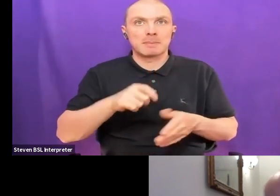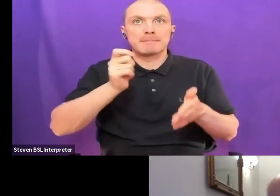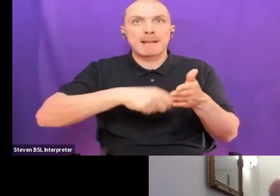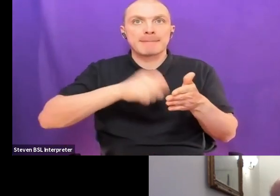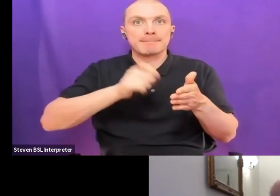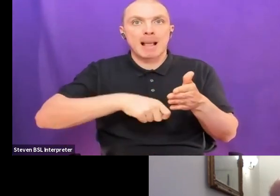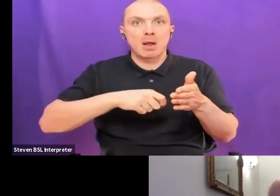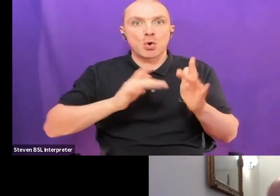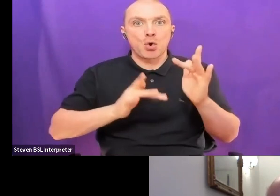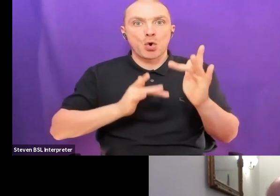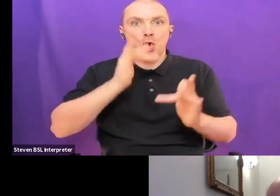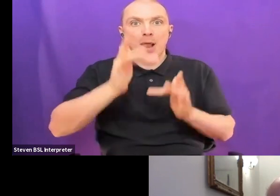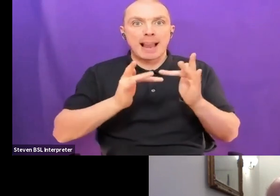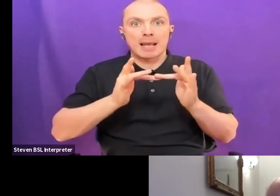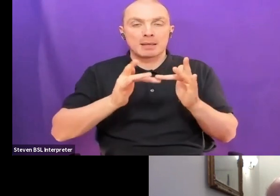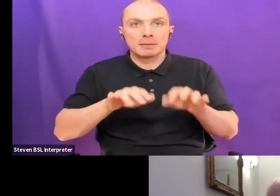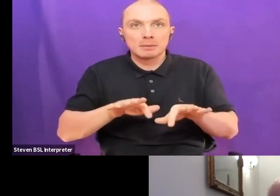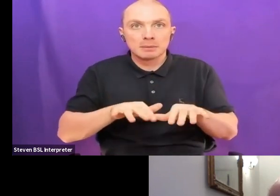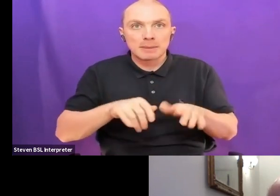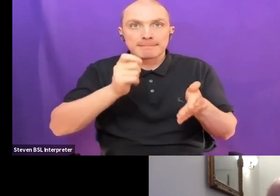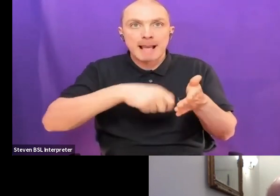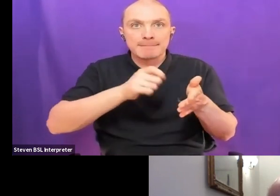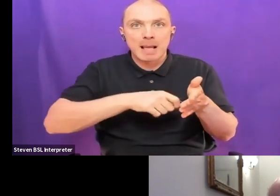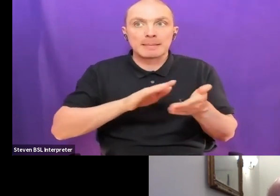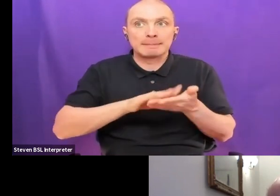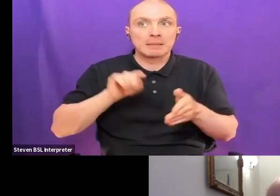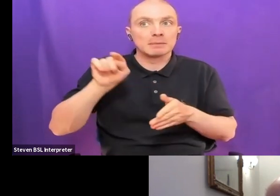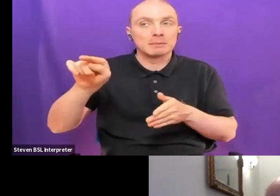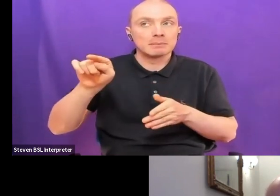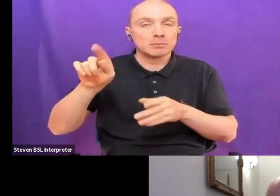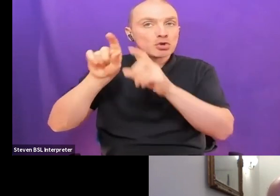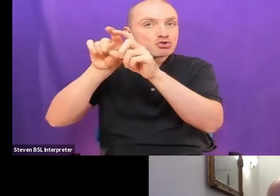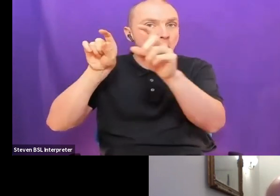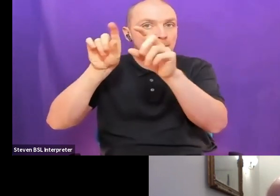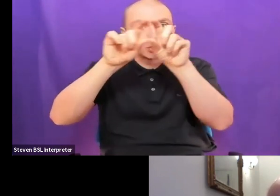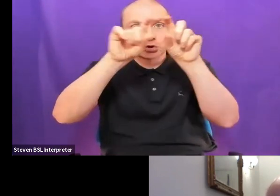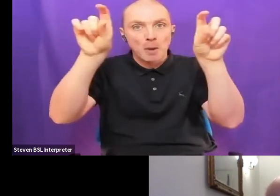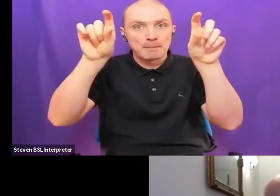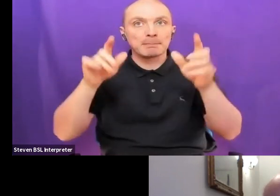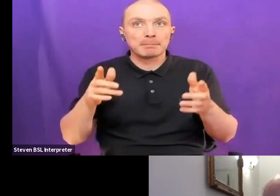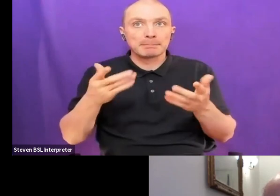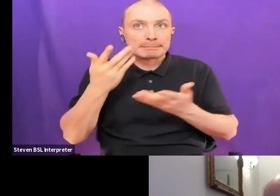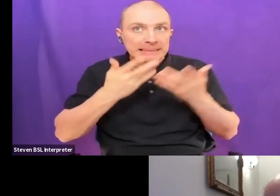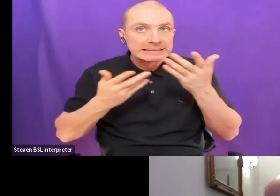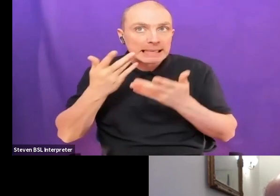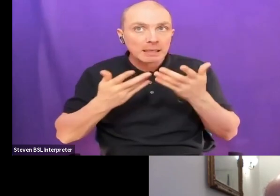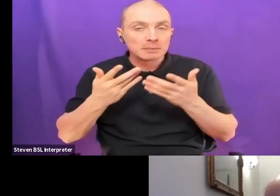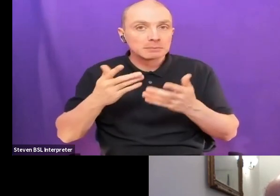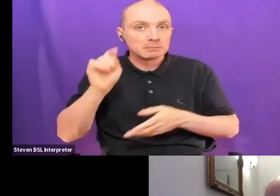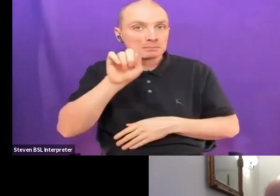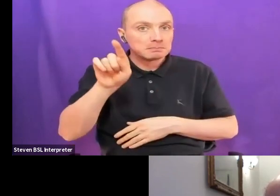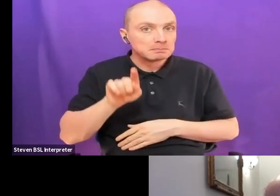off-peak traffic. And we're still wondering what the effect on high streets, including neighbourhood high streets, will